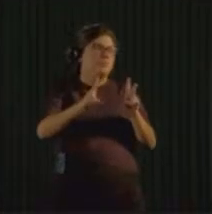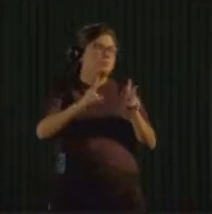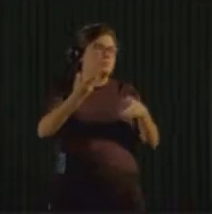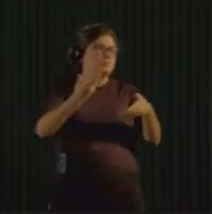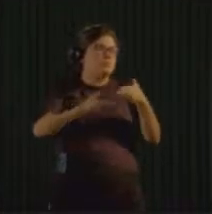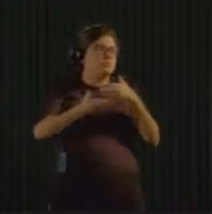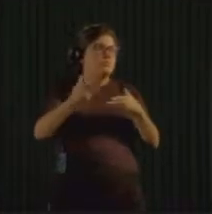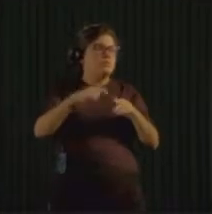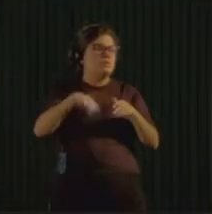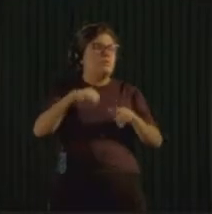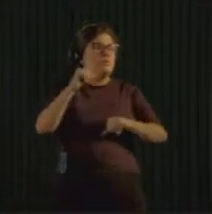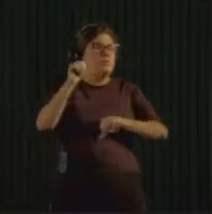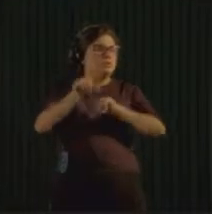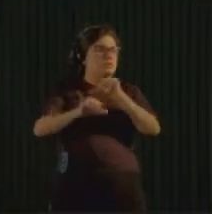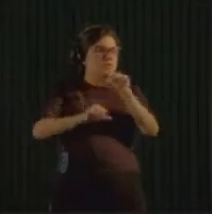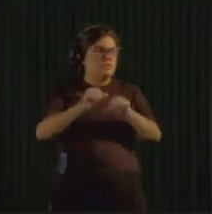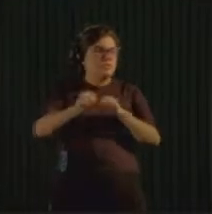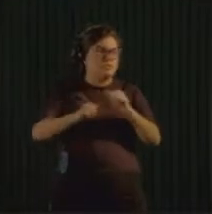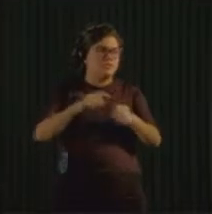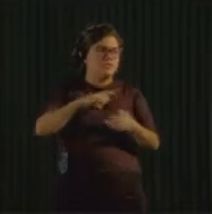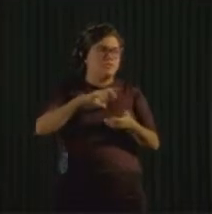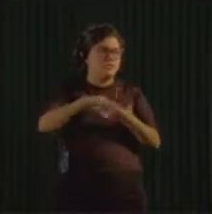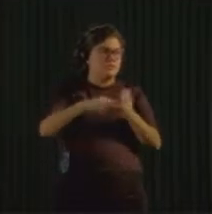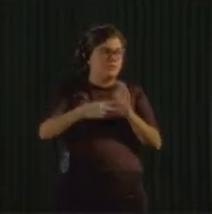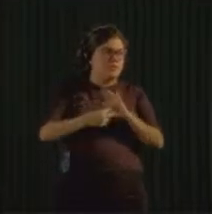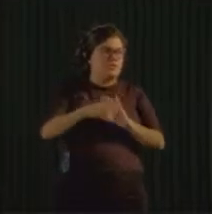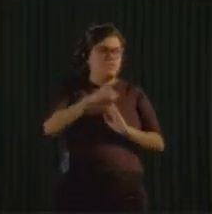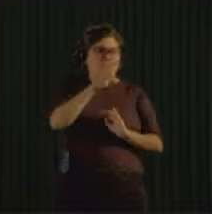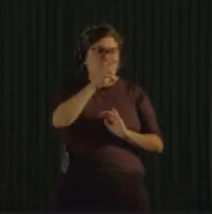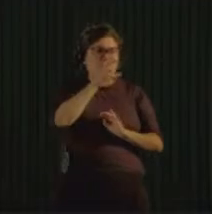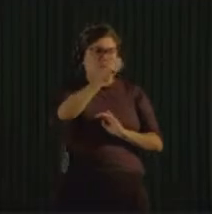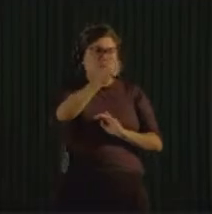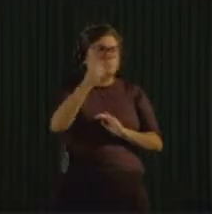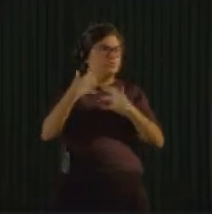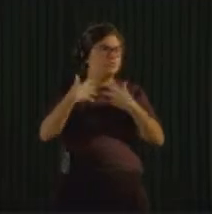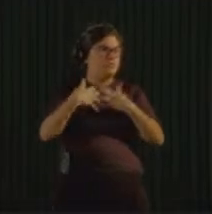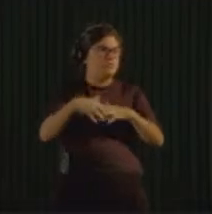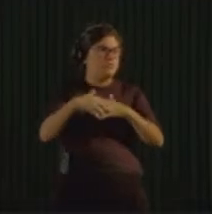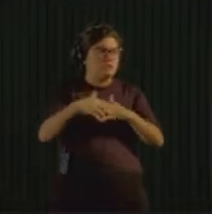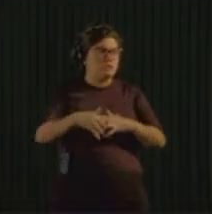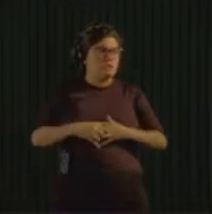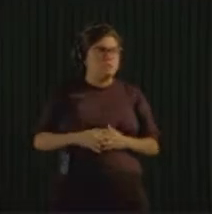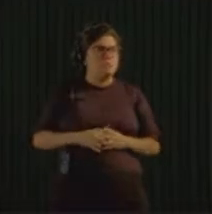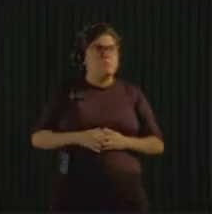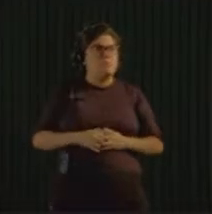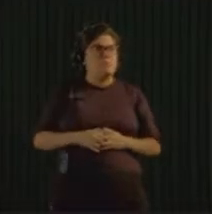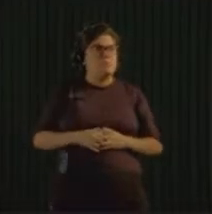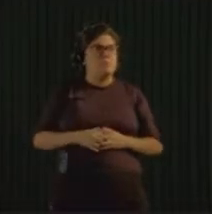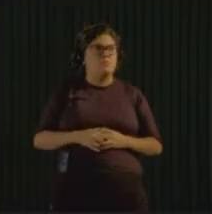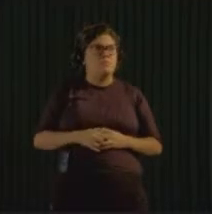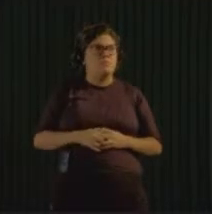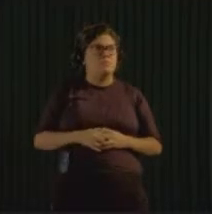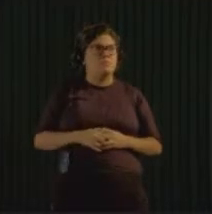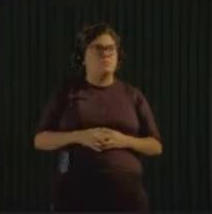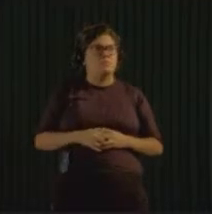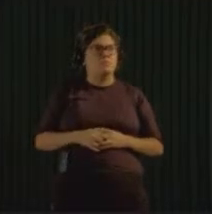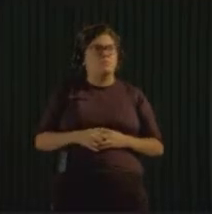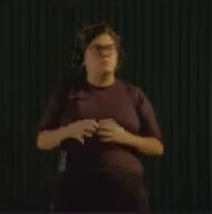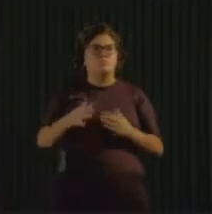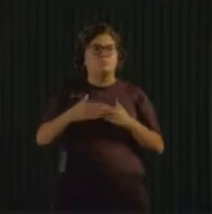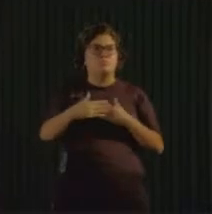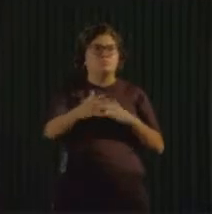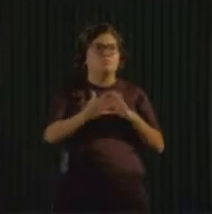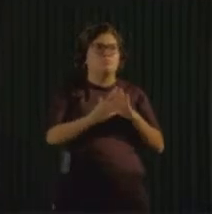the concept or people's mindset was a big takeaway from this community model. But